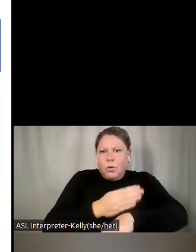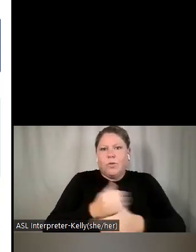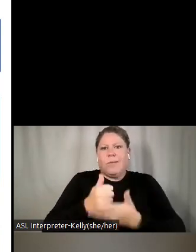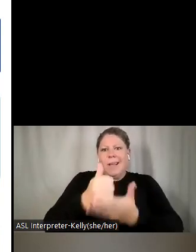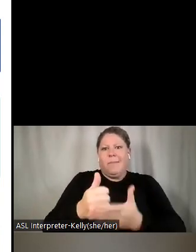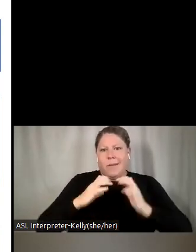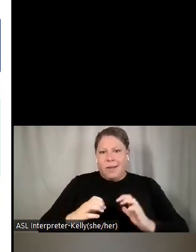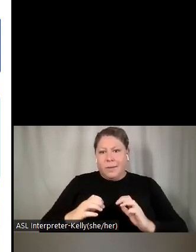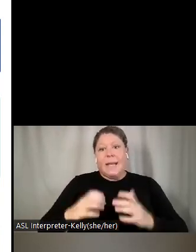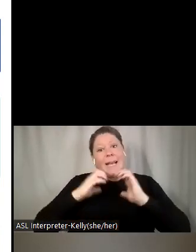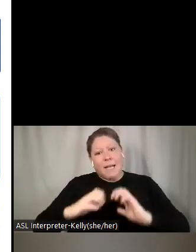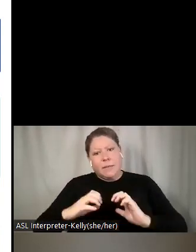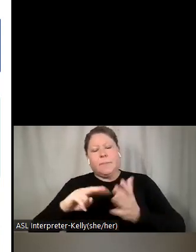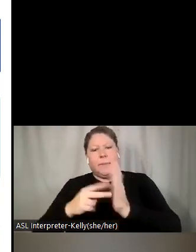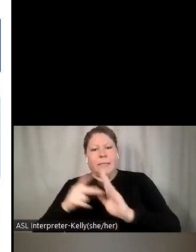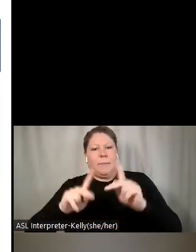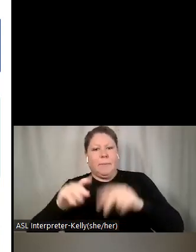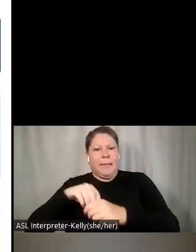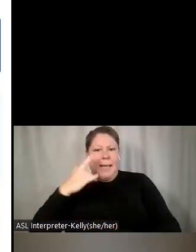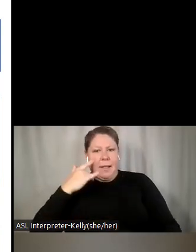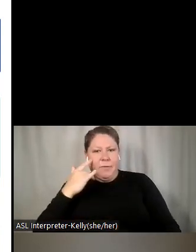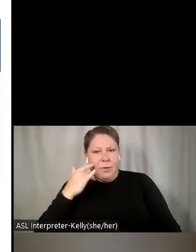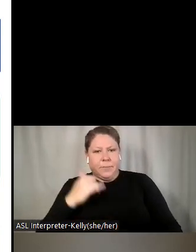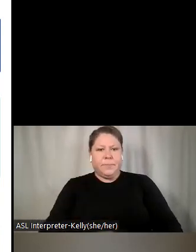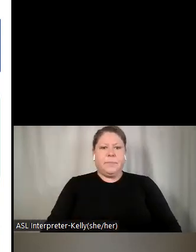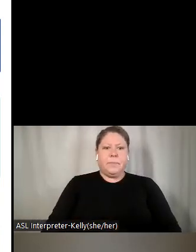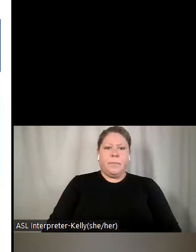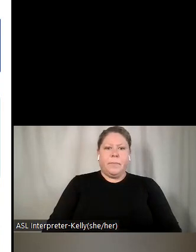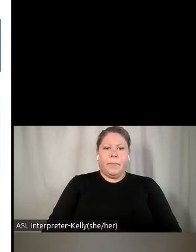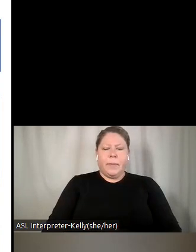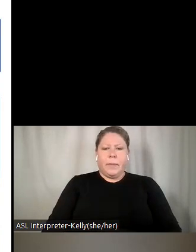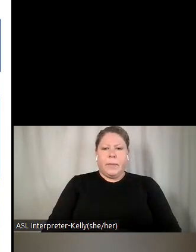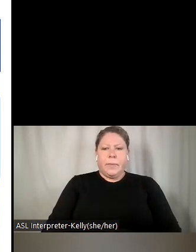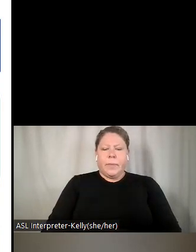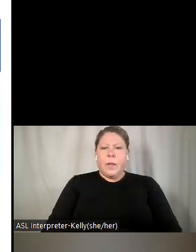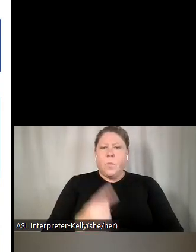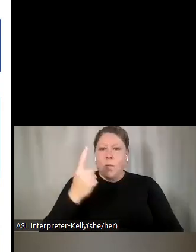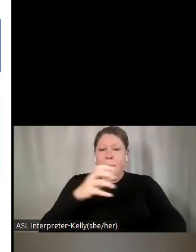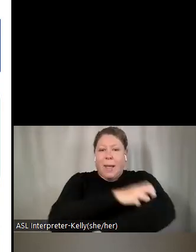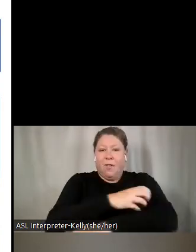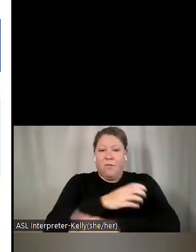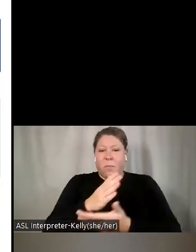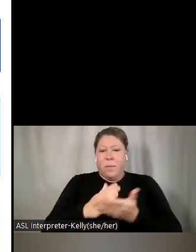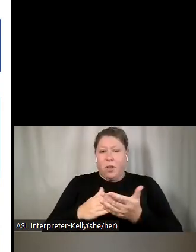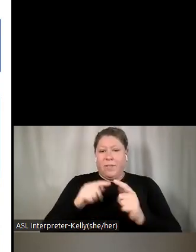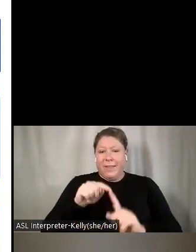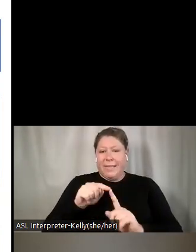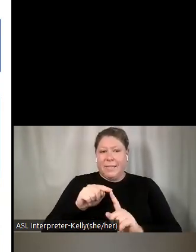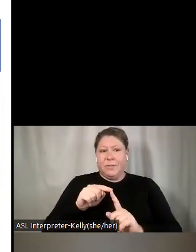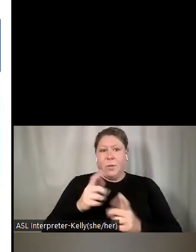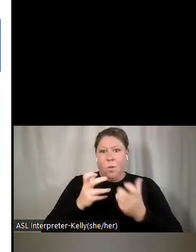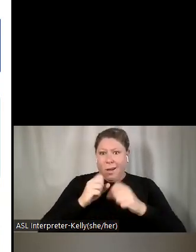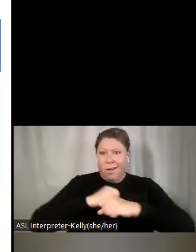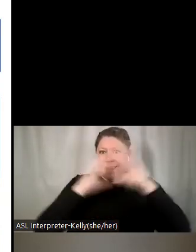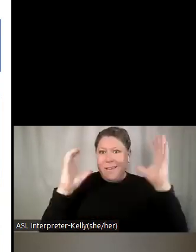and communities of California. One powerful element of this vision of 4,500 problem solvers is that if